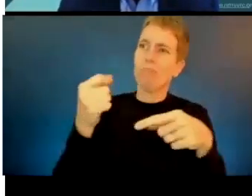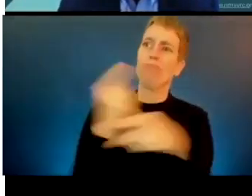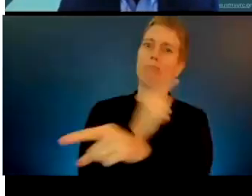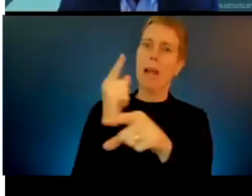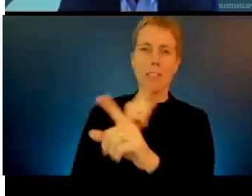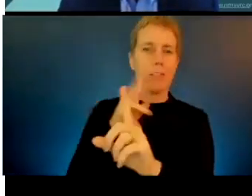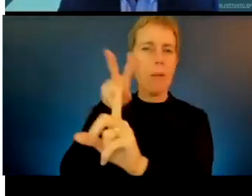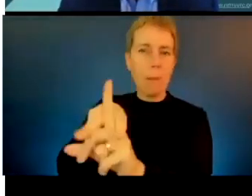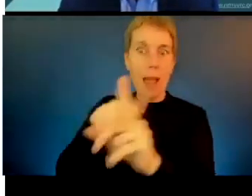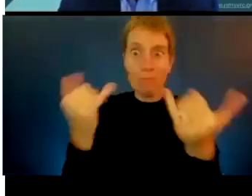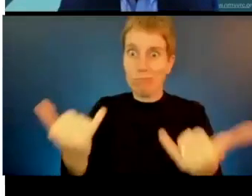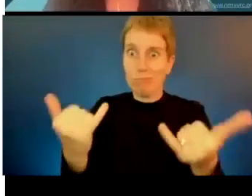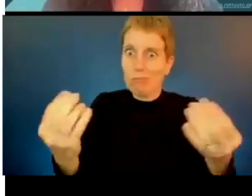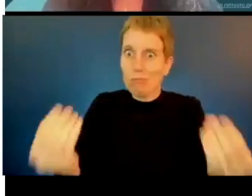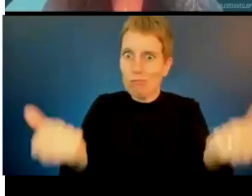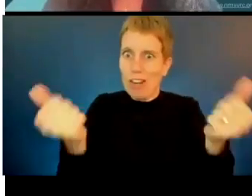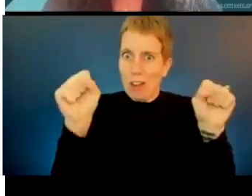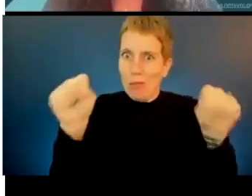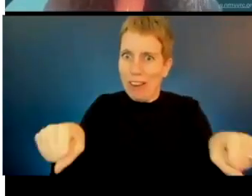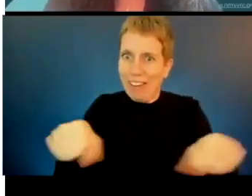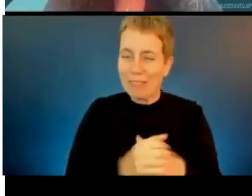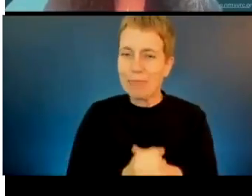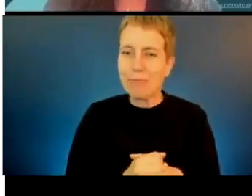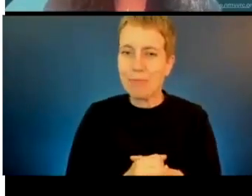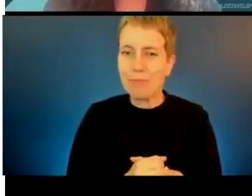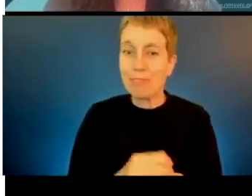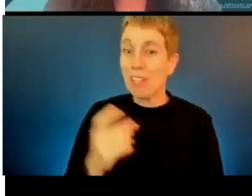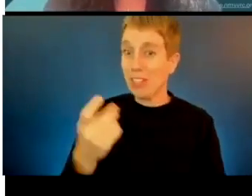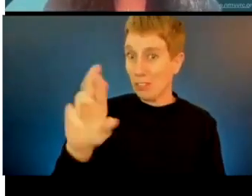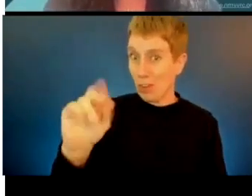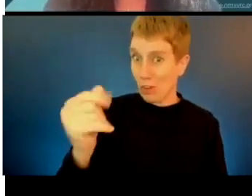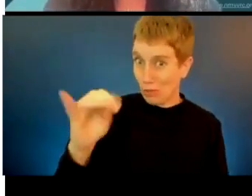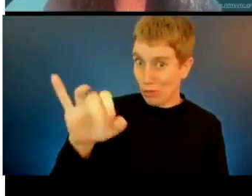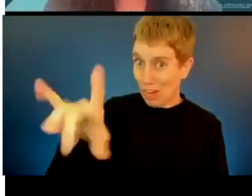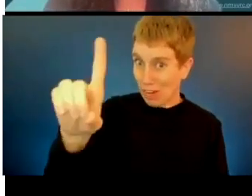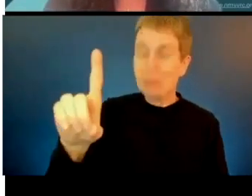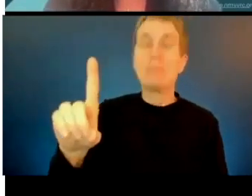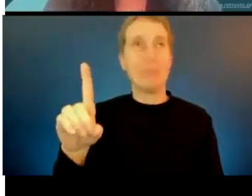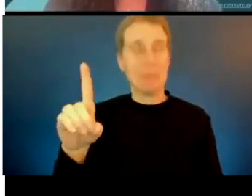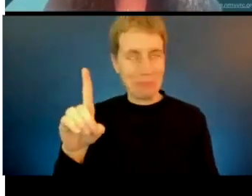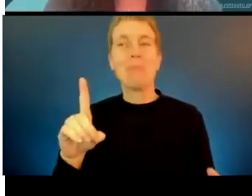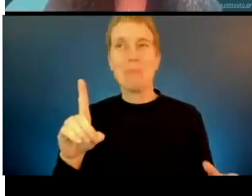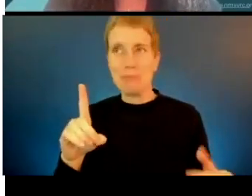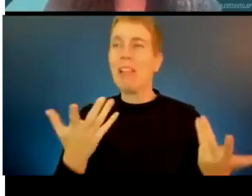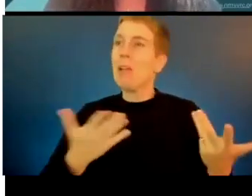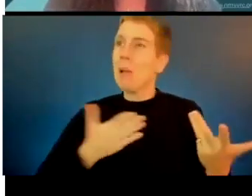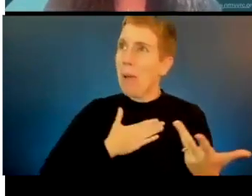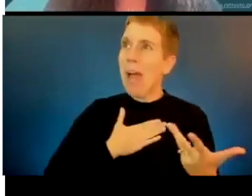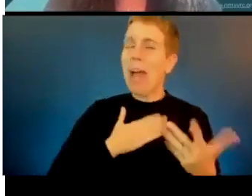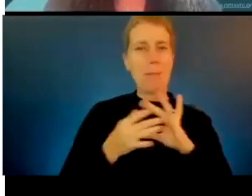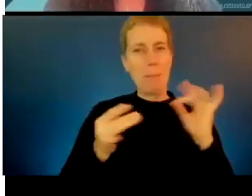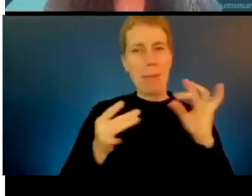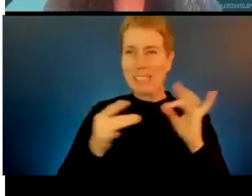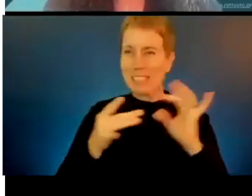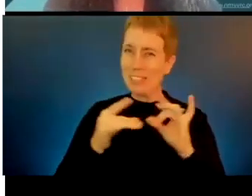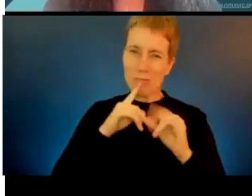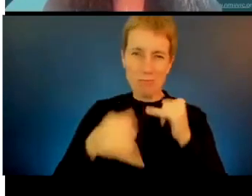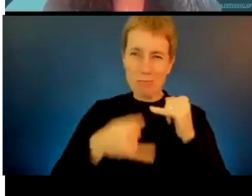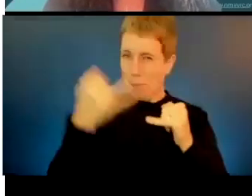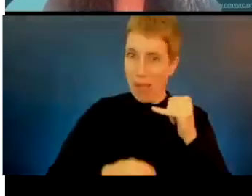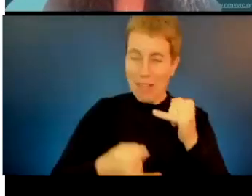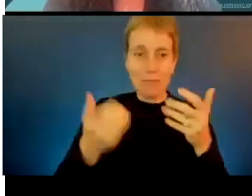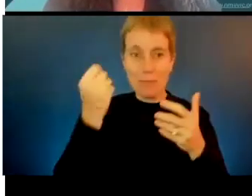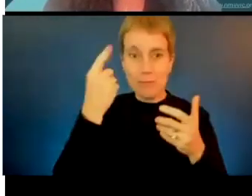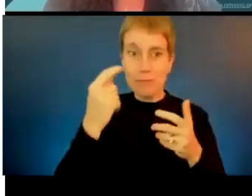Reingold. All right. So I guess my take-home message is that there really is no one way or right way to respond